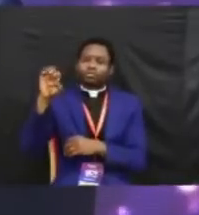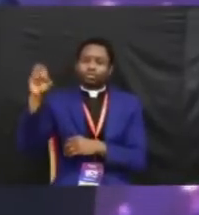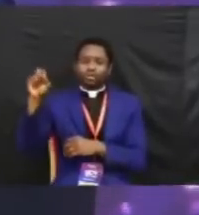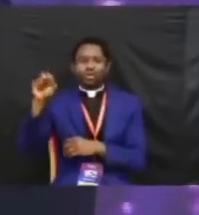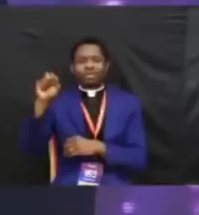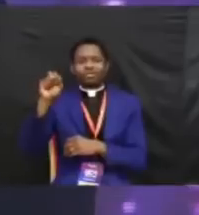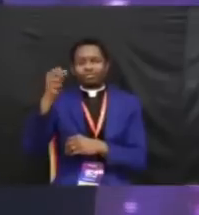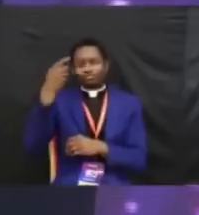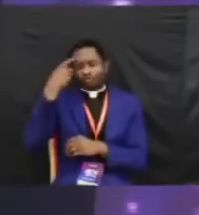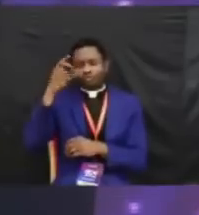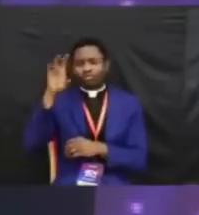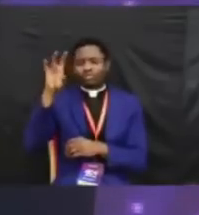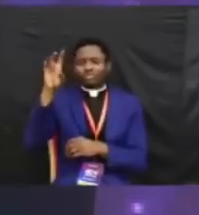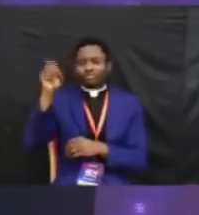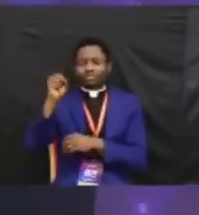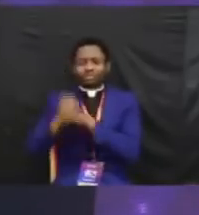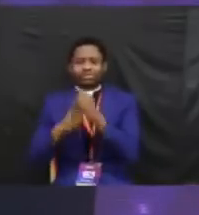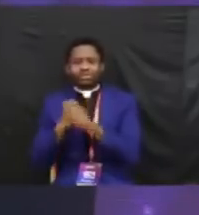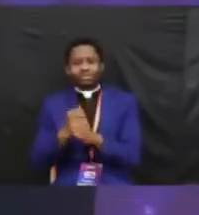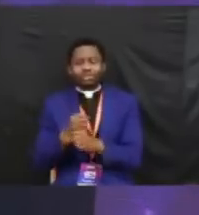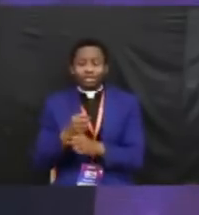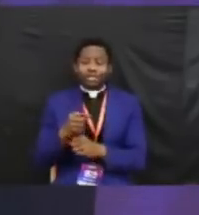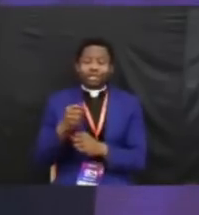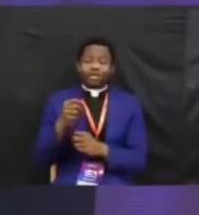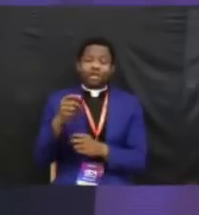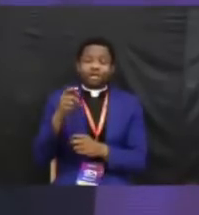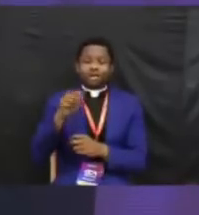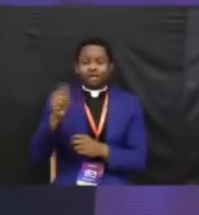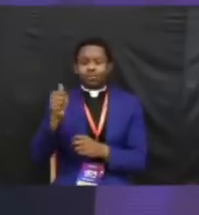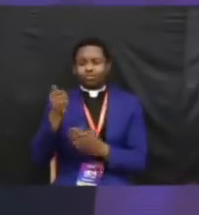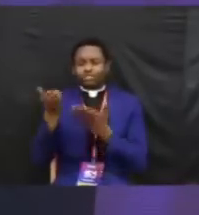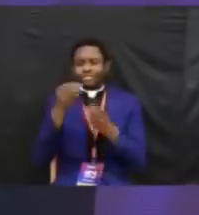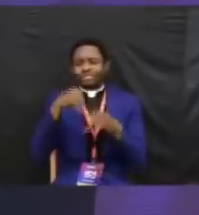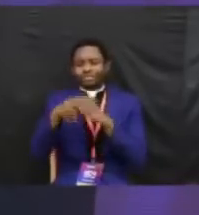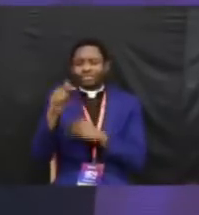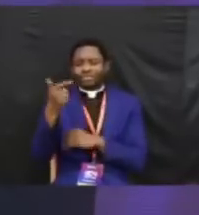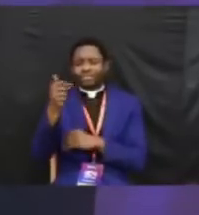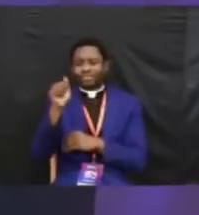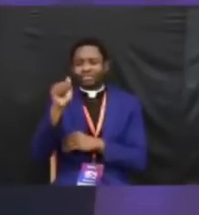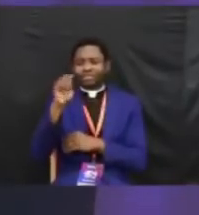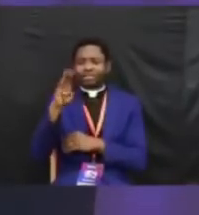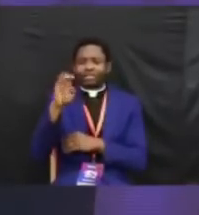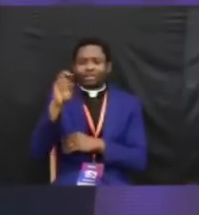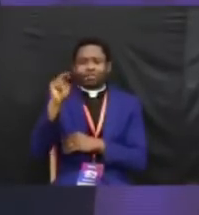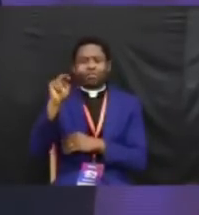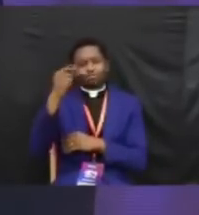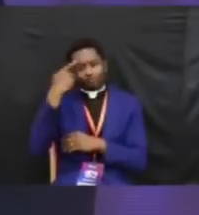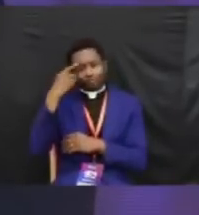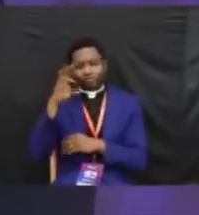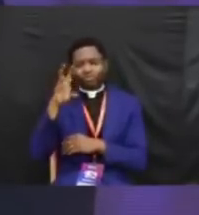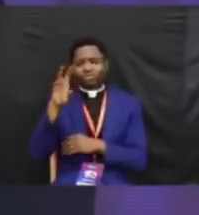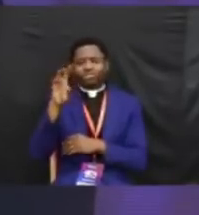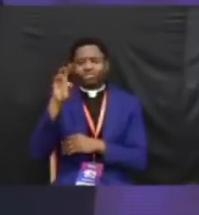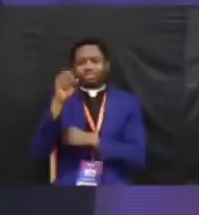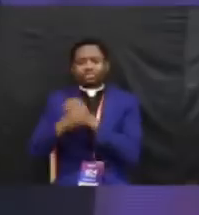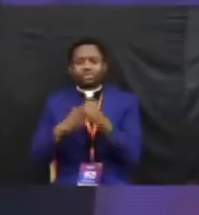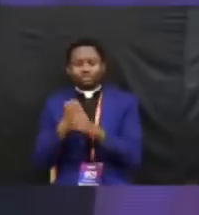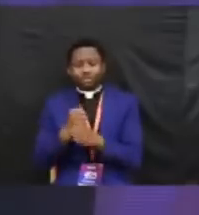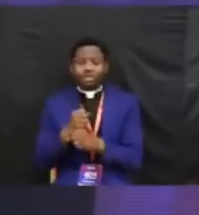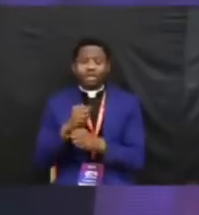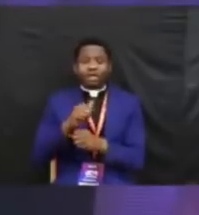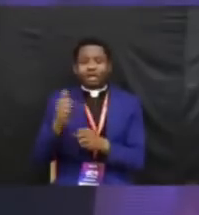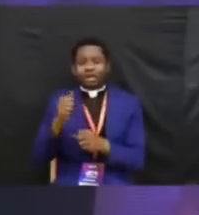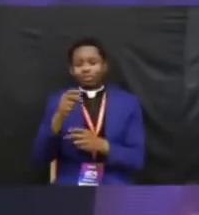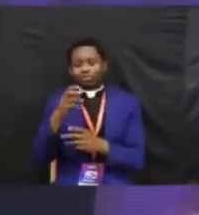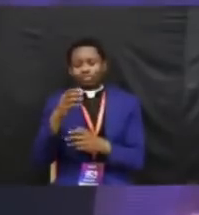Ajin Brao served in Gabon for 4 years. Apostle Isaac Ananisafu served in Argentina for 7